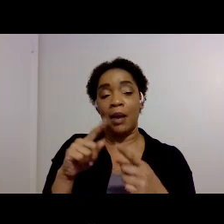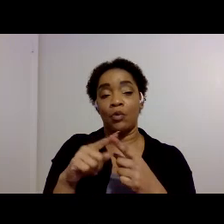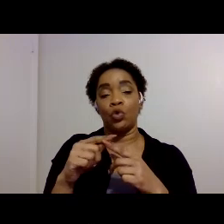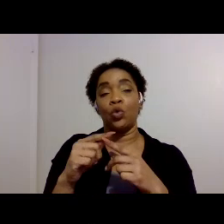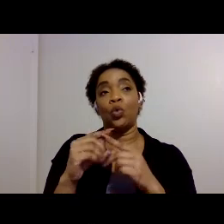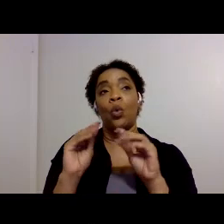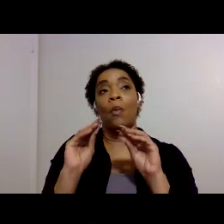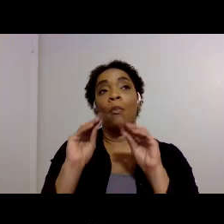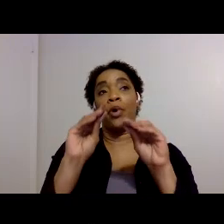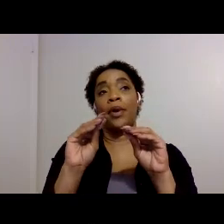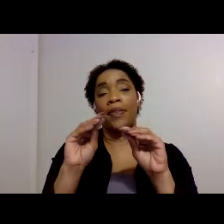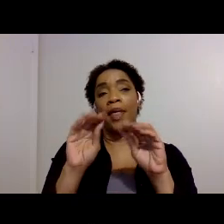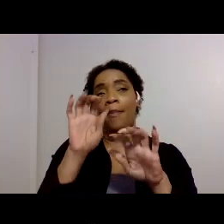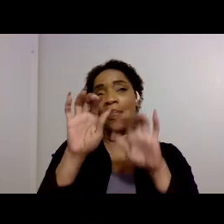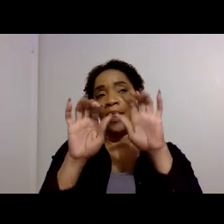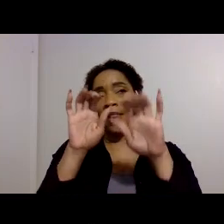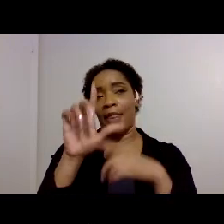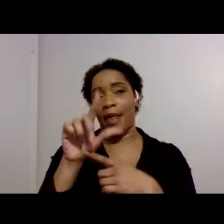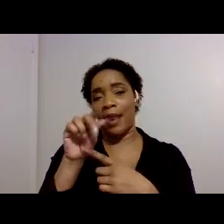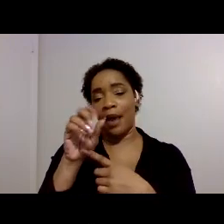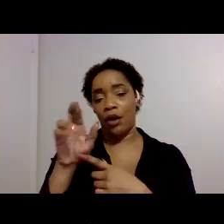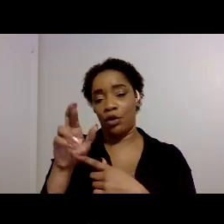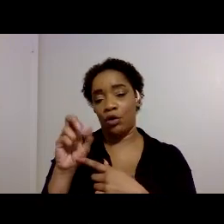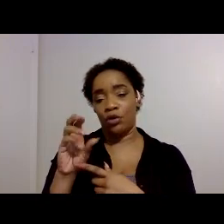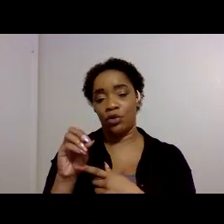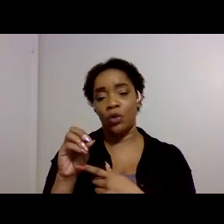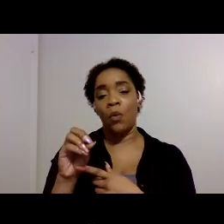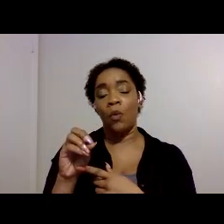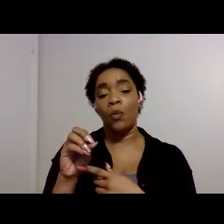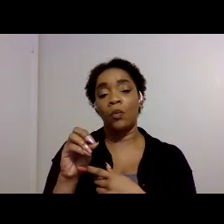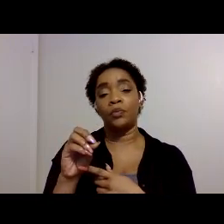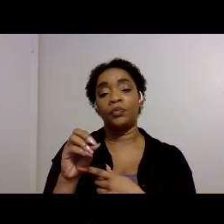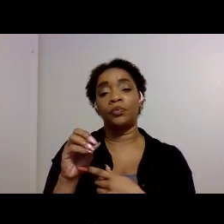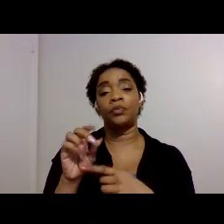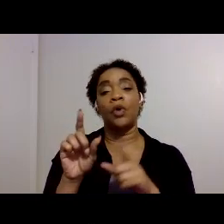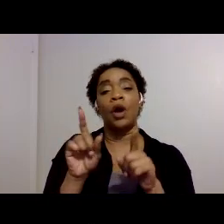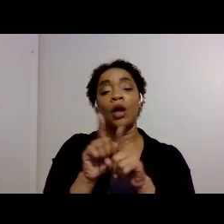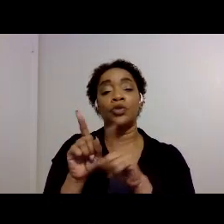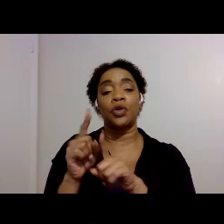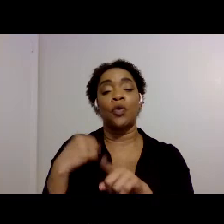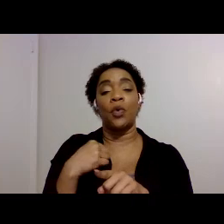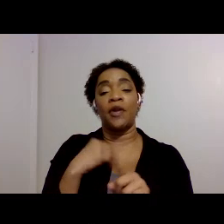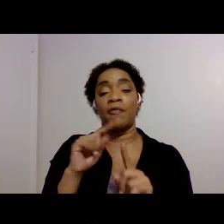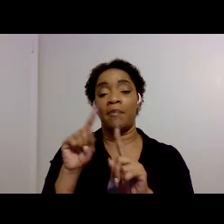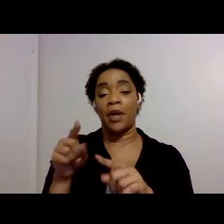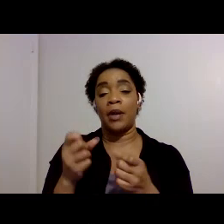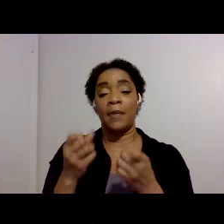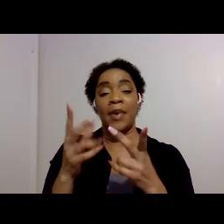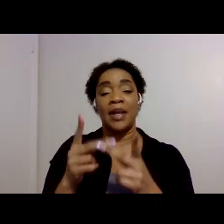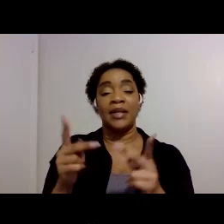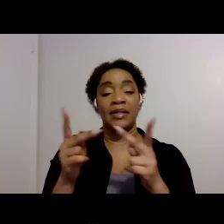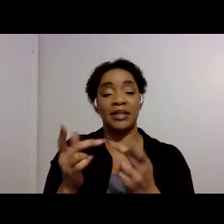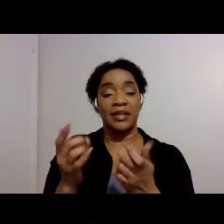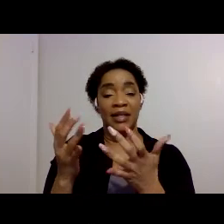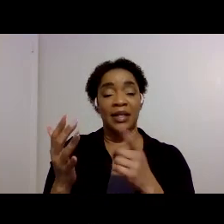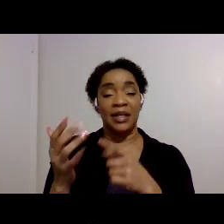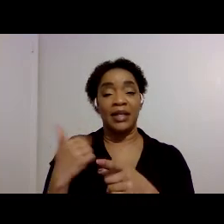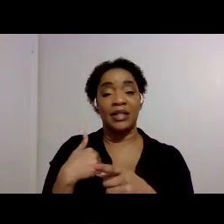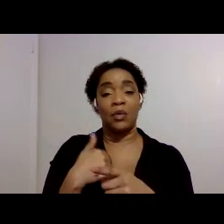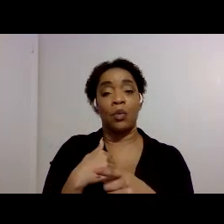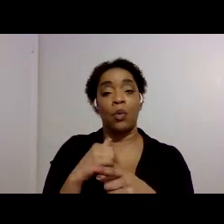time. Also, with that, we've been on many scenes to where we're putting up ground ladders and people are like, I